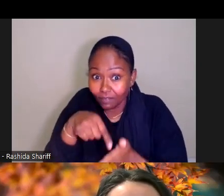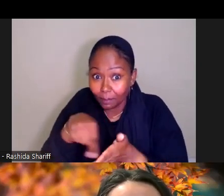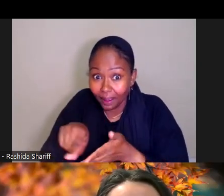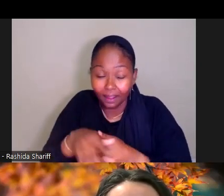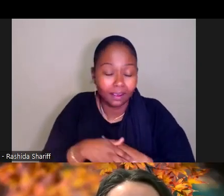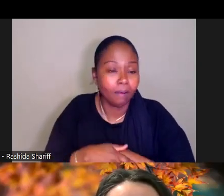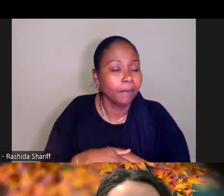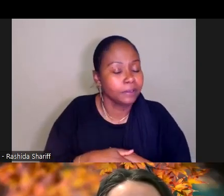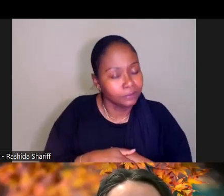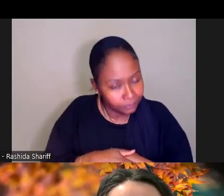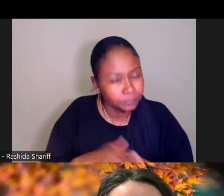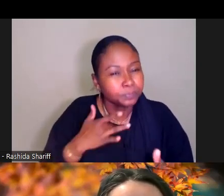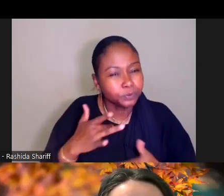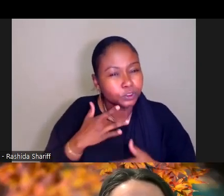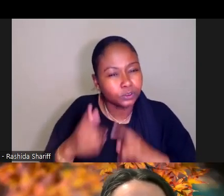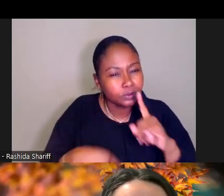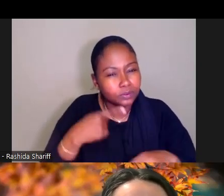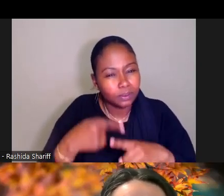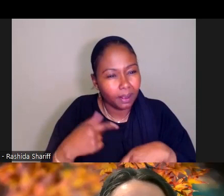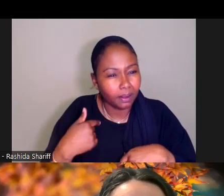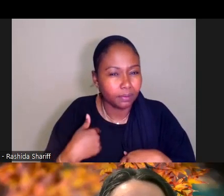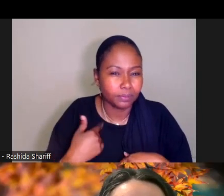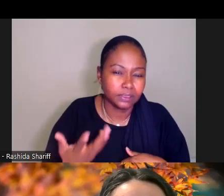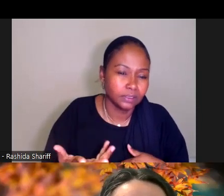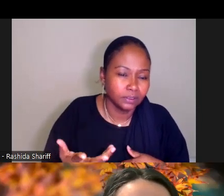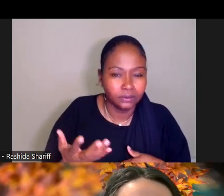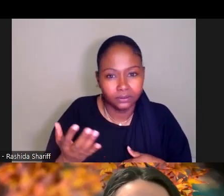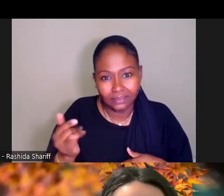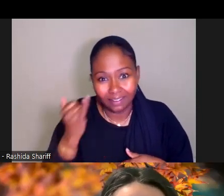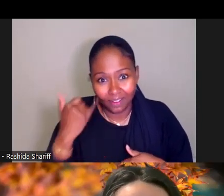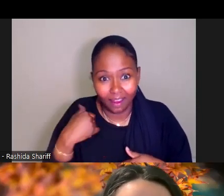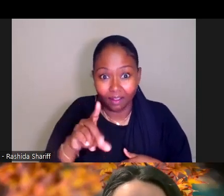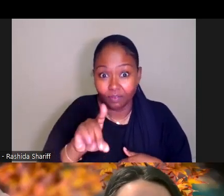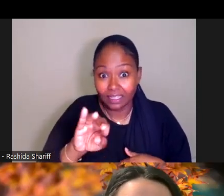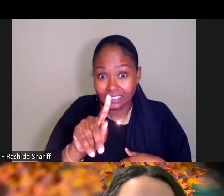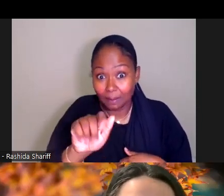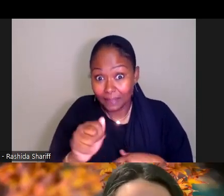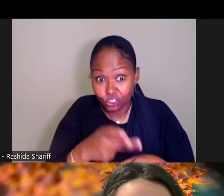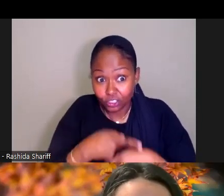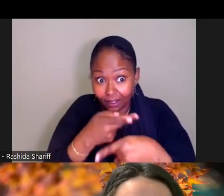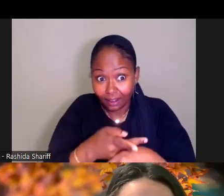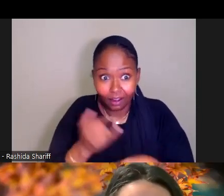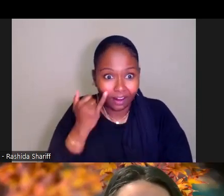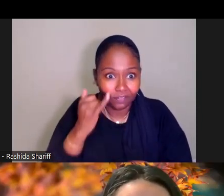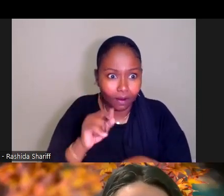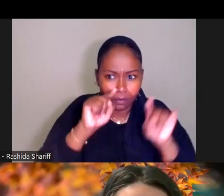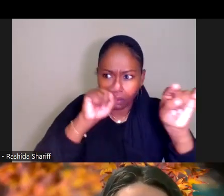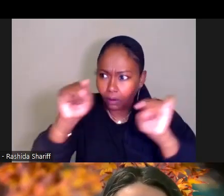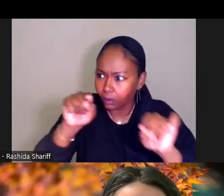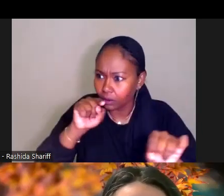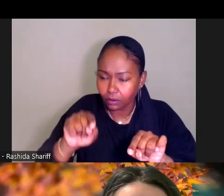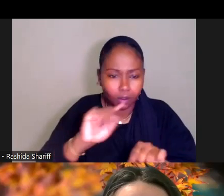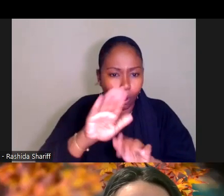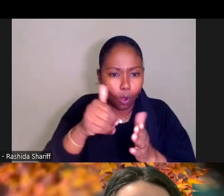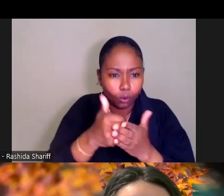Concerns about facilities that don't offer dementia care, and again, the public guardian having to go all over the state in order to find an